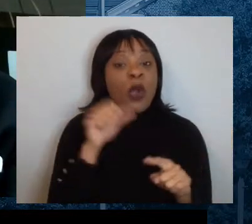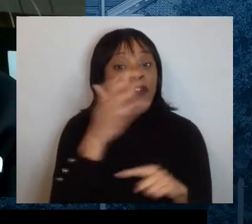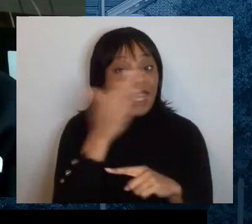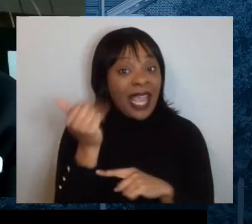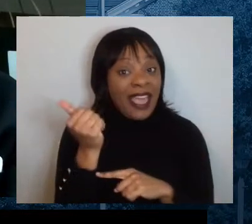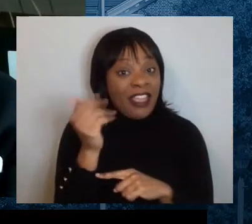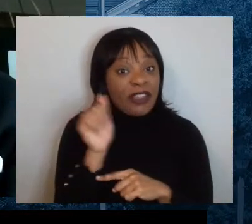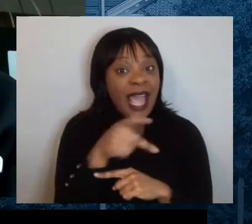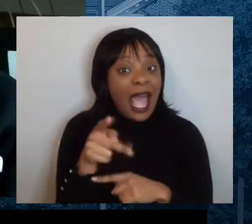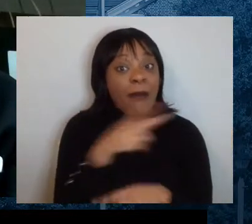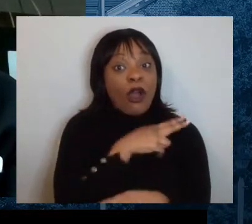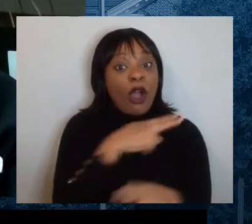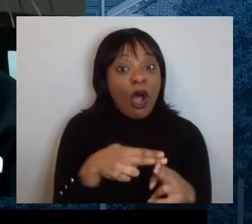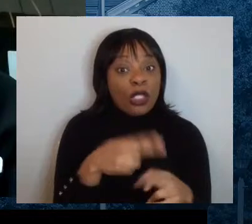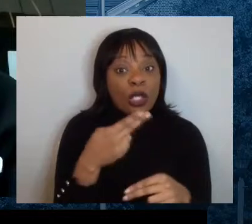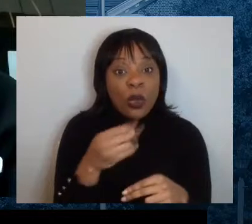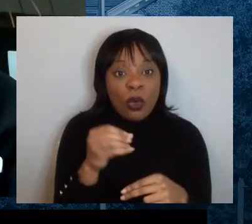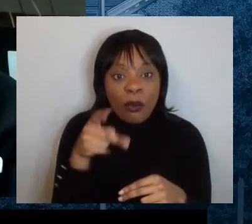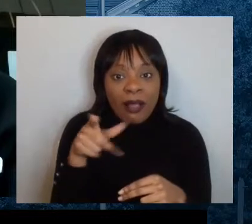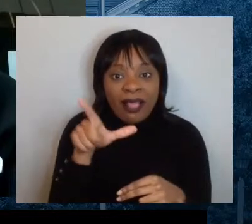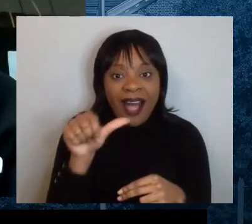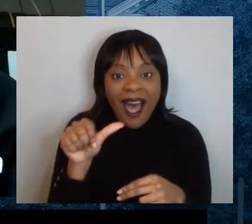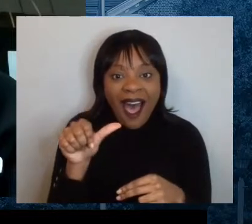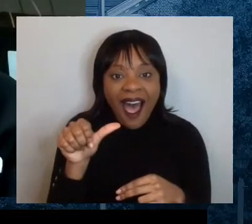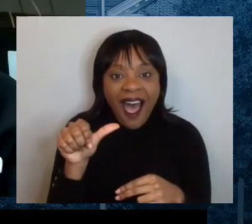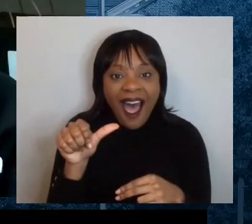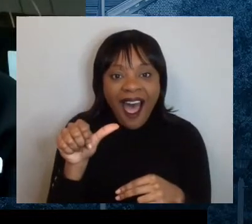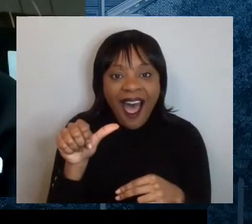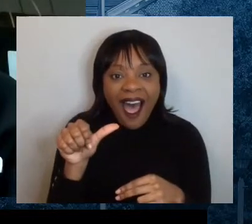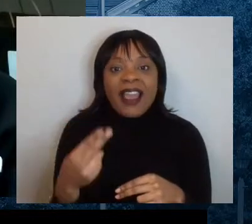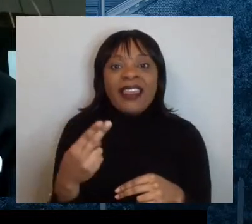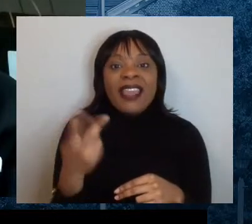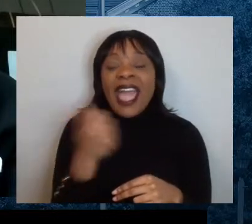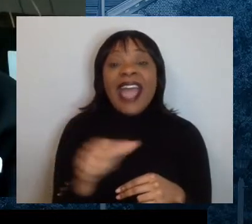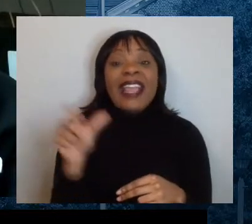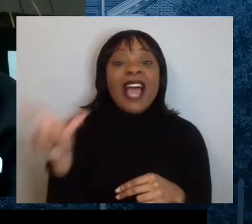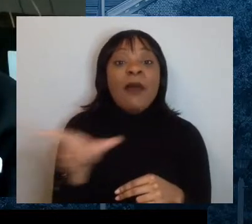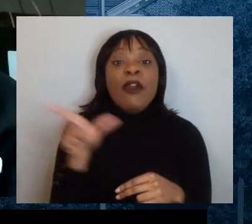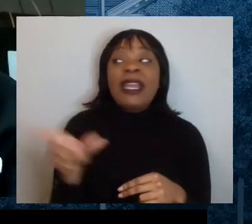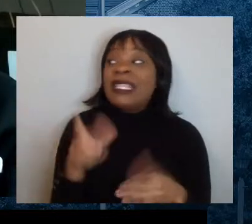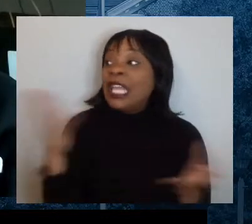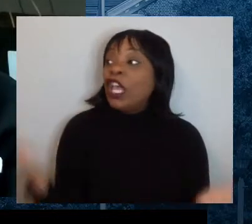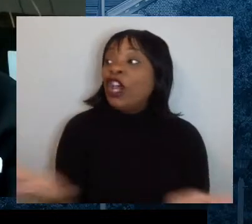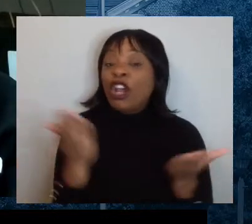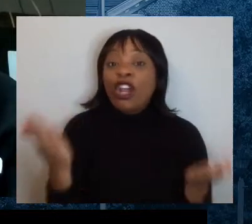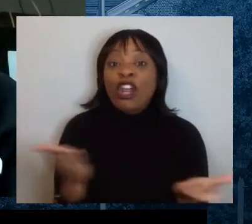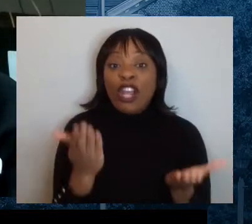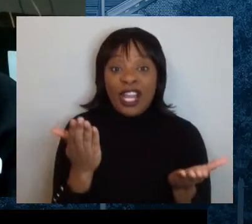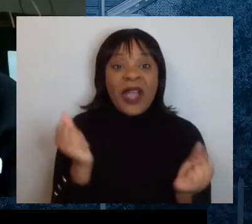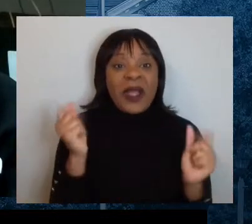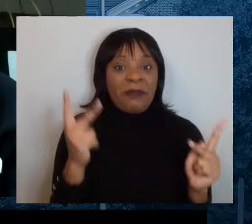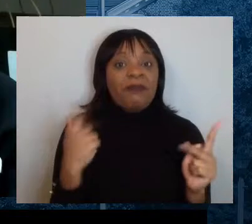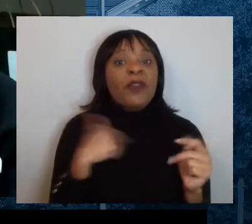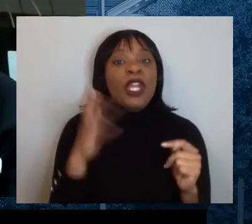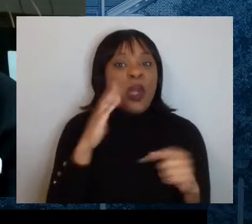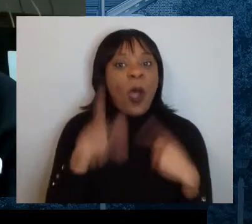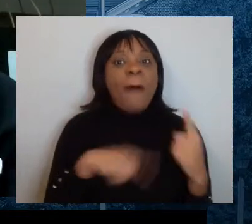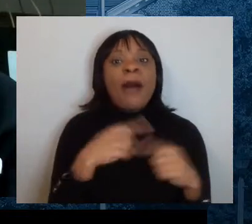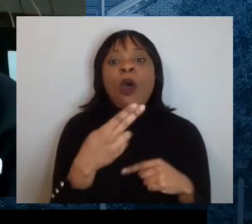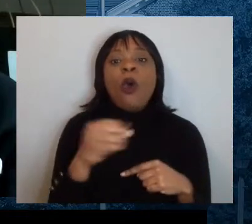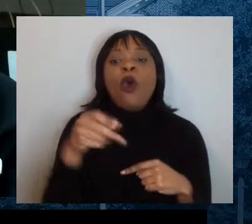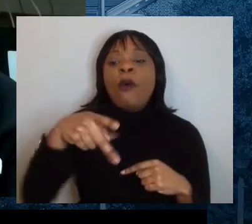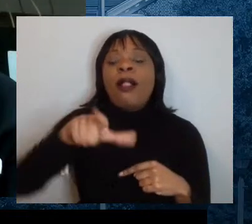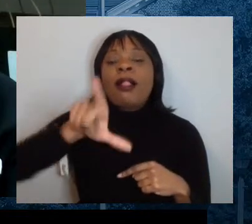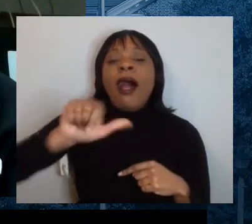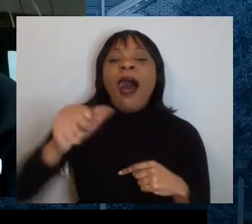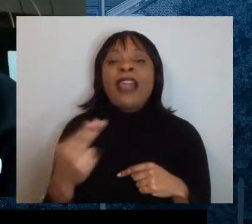called Hoopla. Hoopla. Any librarians in here? Oh, yeah. Okay, we know about Hoopla. So in case you're